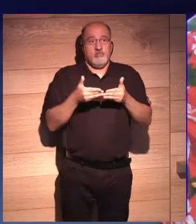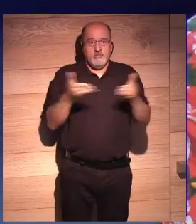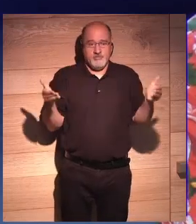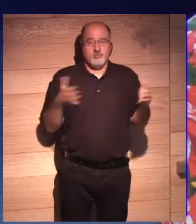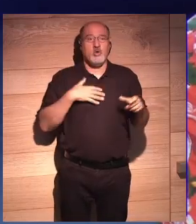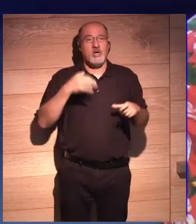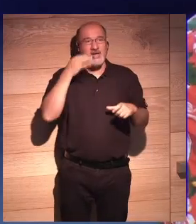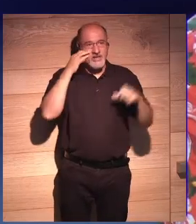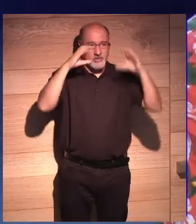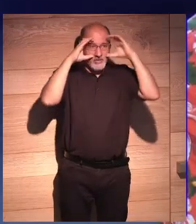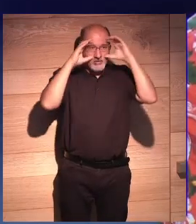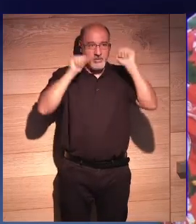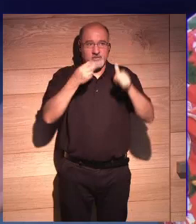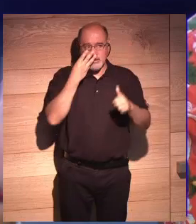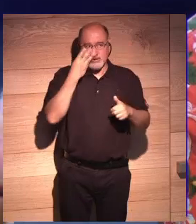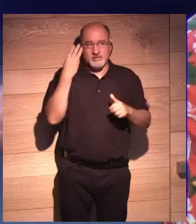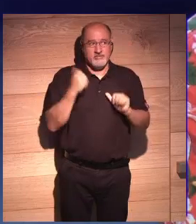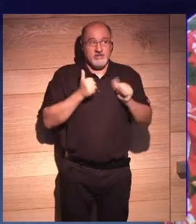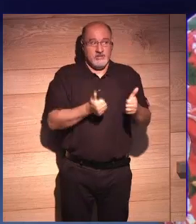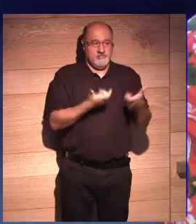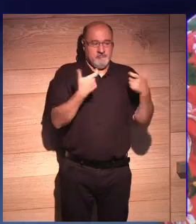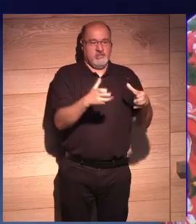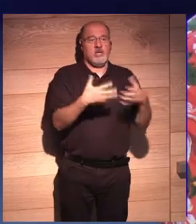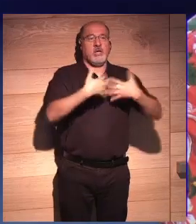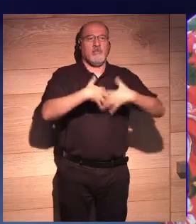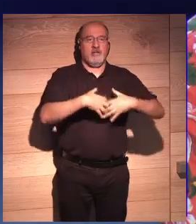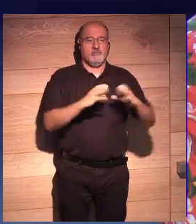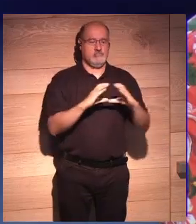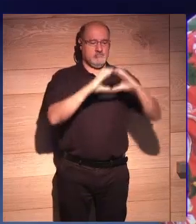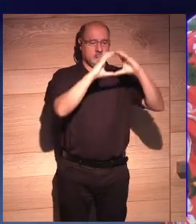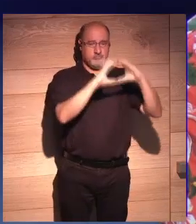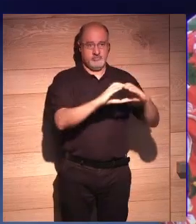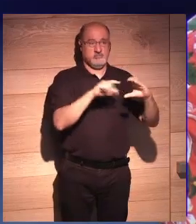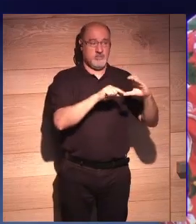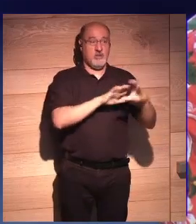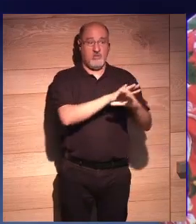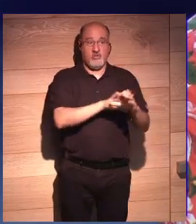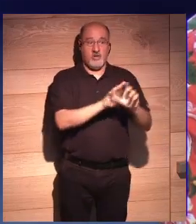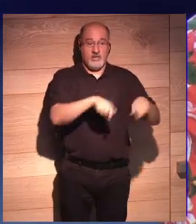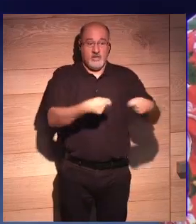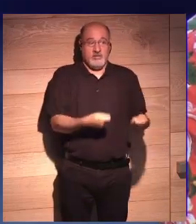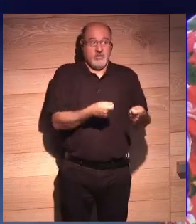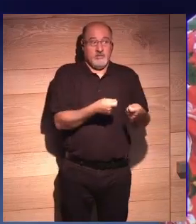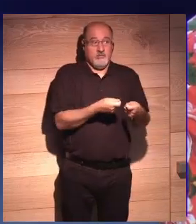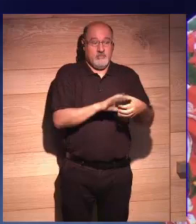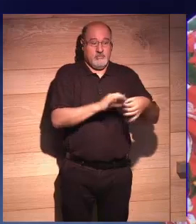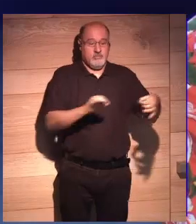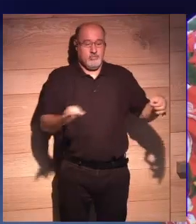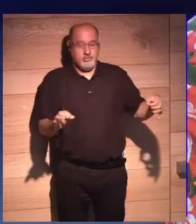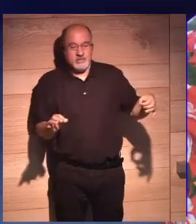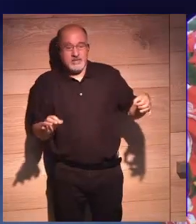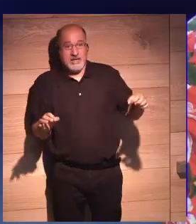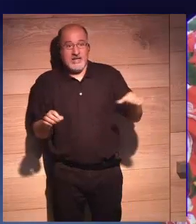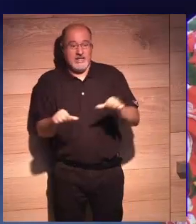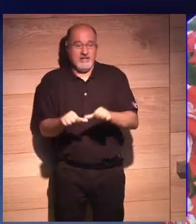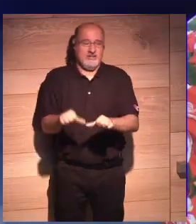3 years ago with everything that has to do with VR. So basically we started with devices. This was our natural area, and we